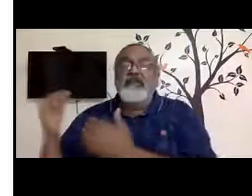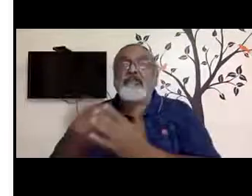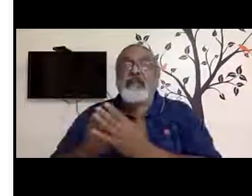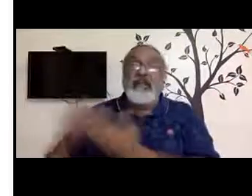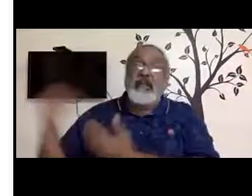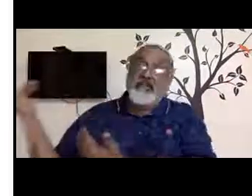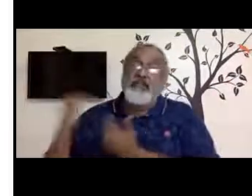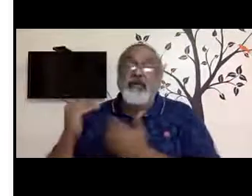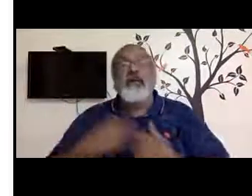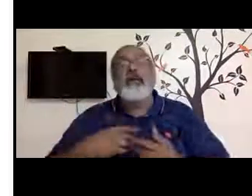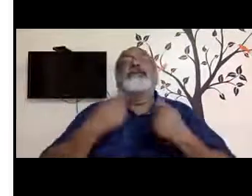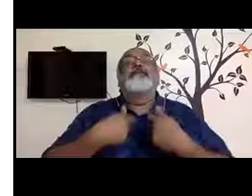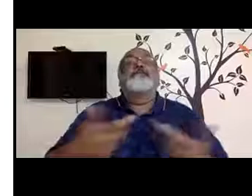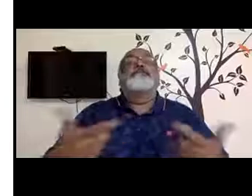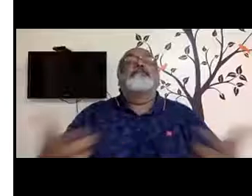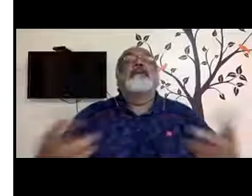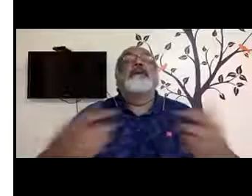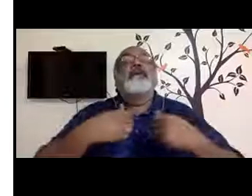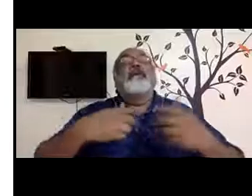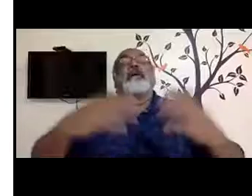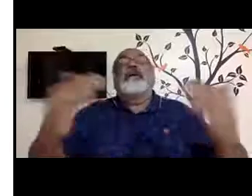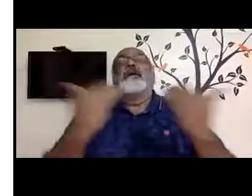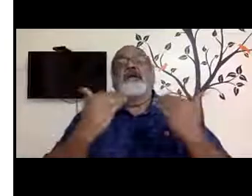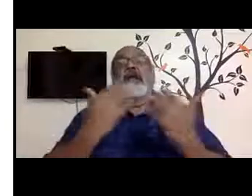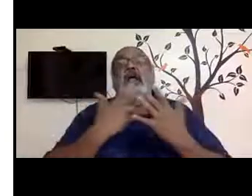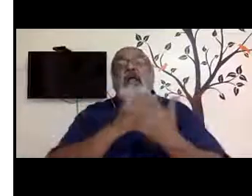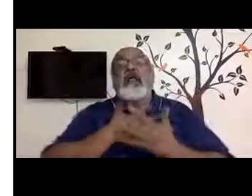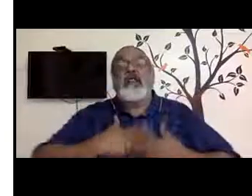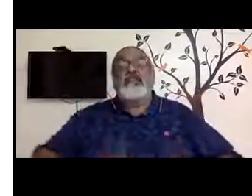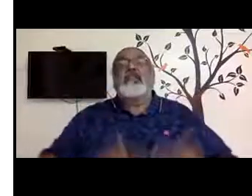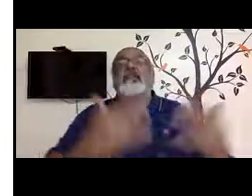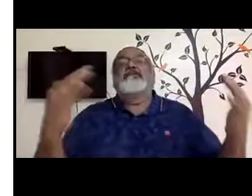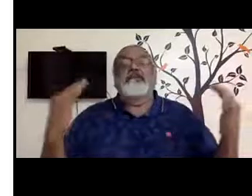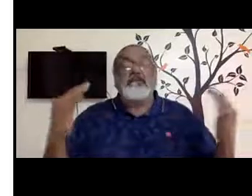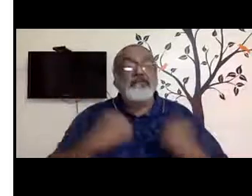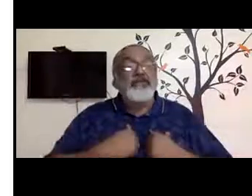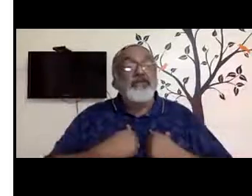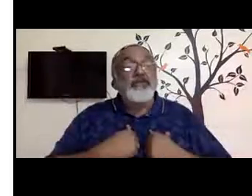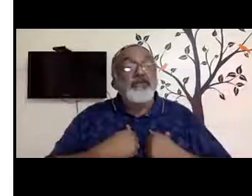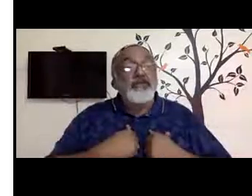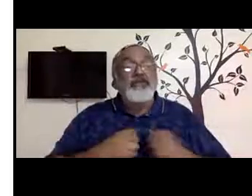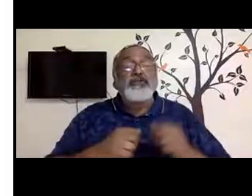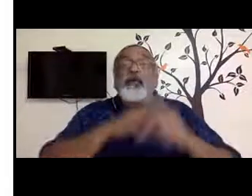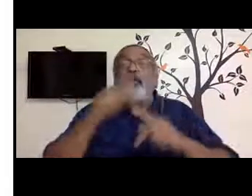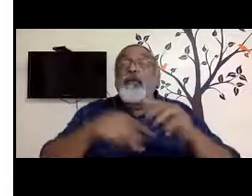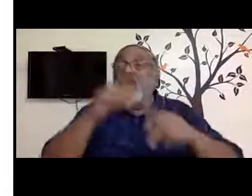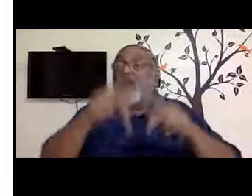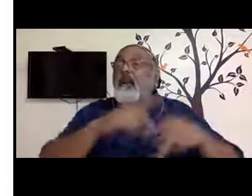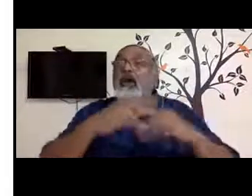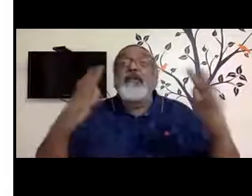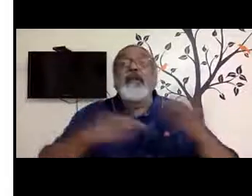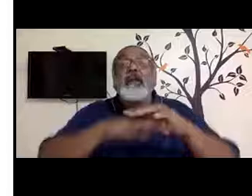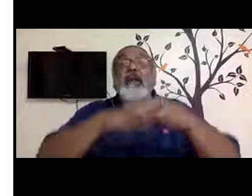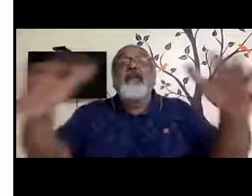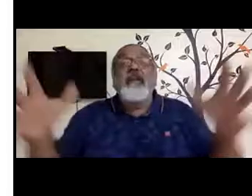is how UHC looks at it. And then which population should be covered? All populations should be covered, and not just